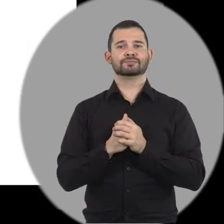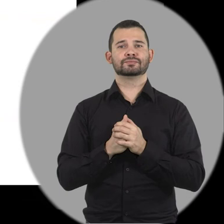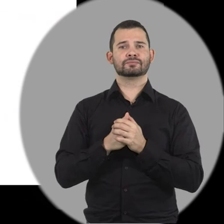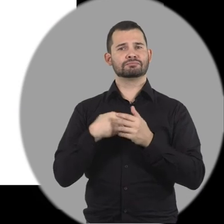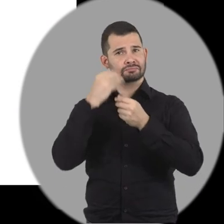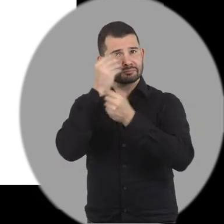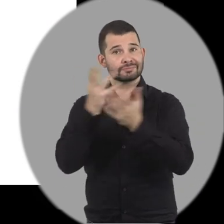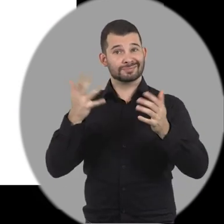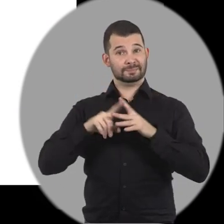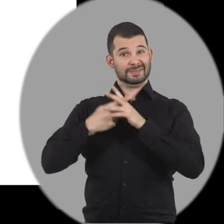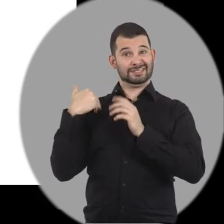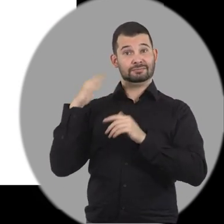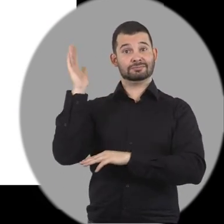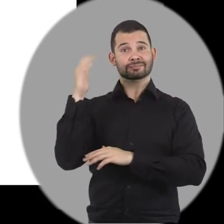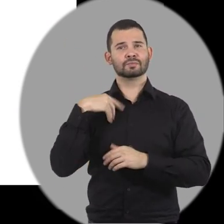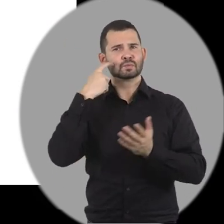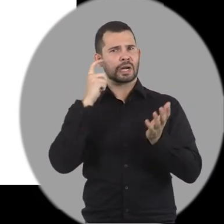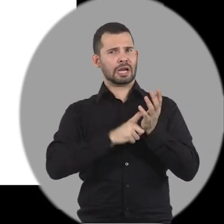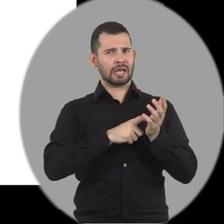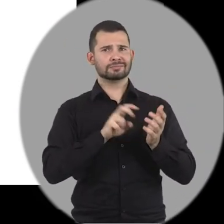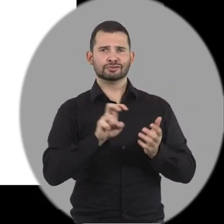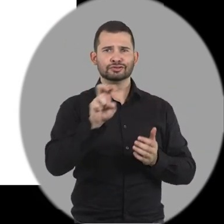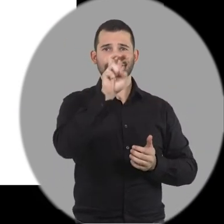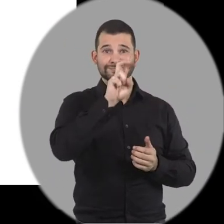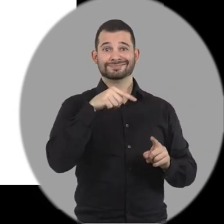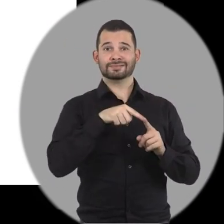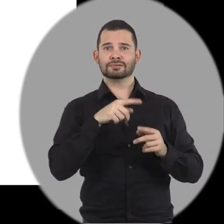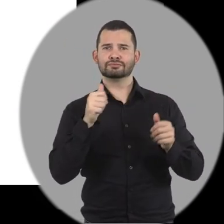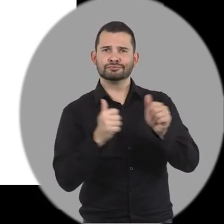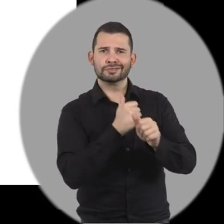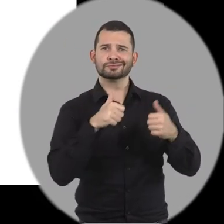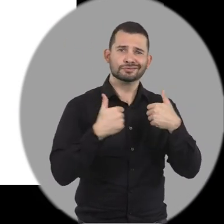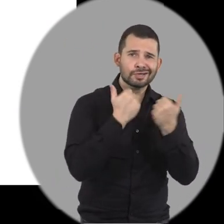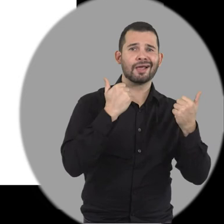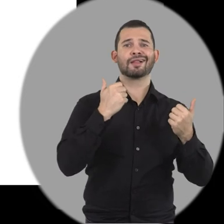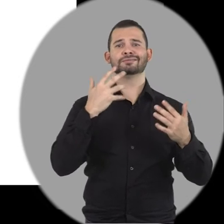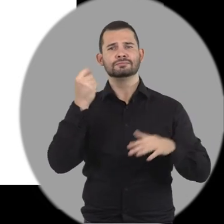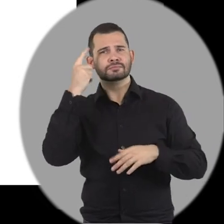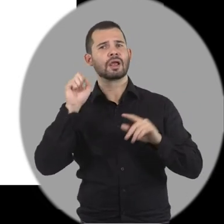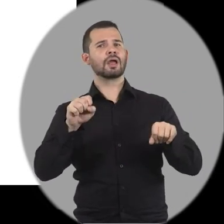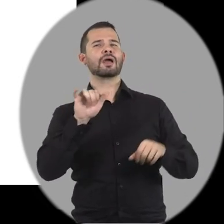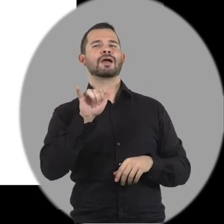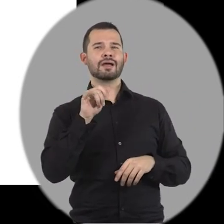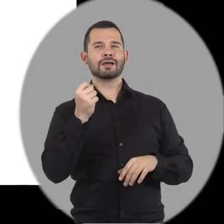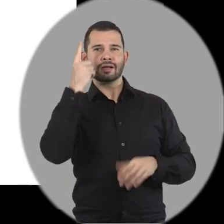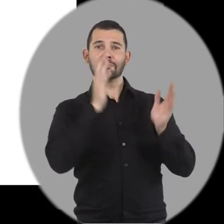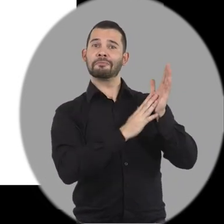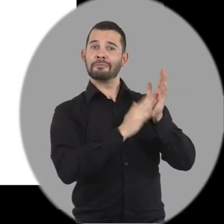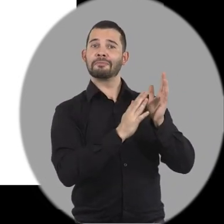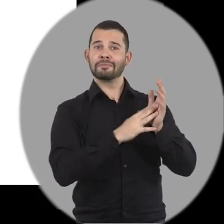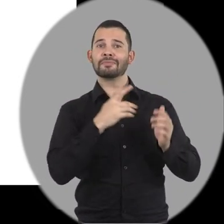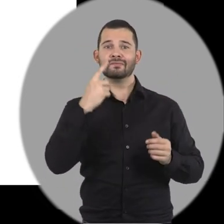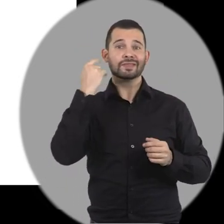this presentation, we recognize that this is a journey with risks and challenges, but with a potential for high rewards when we get it